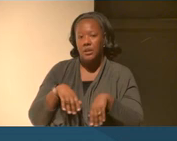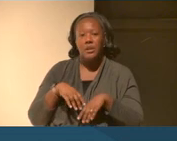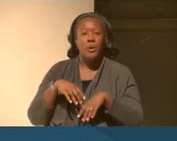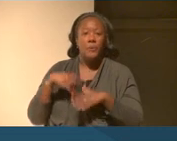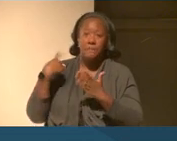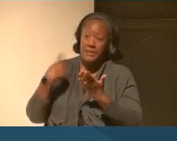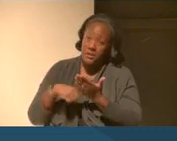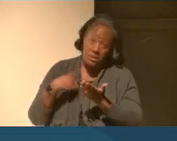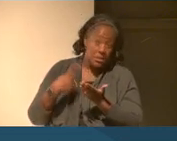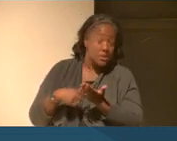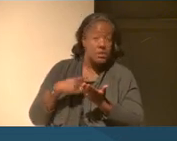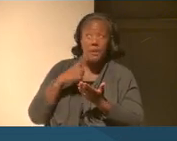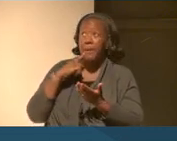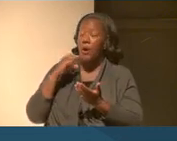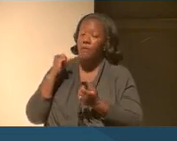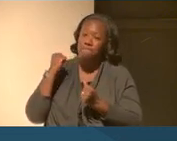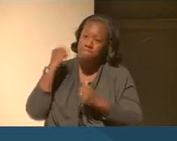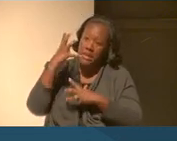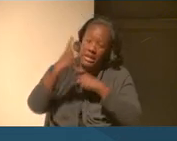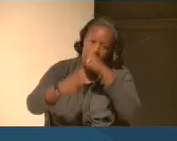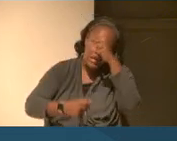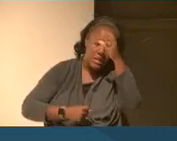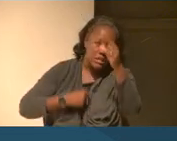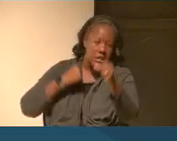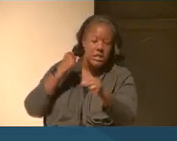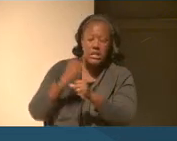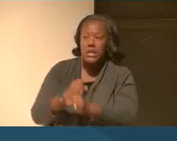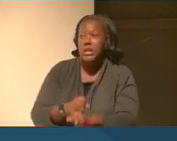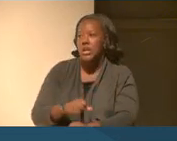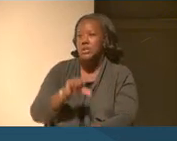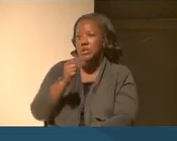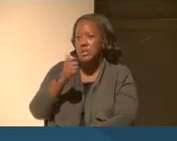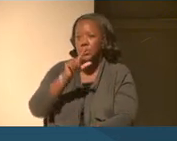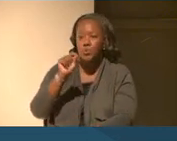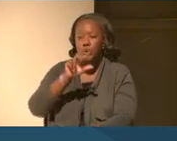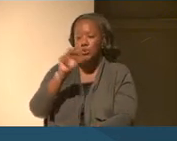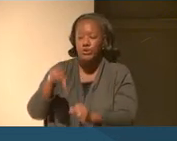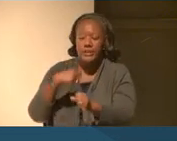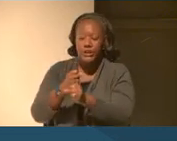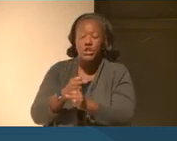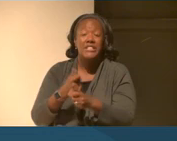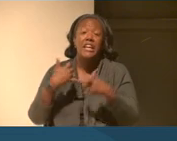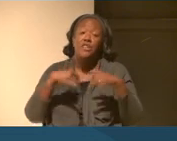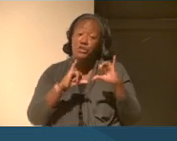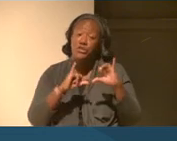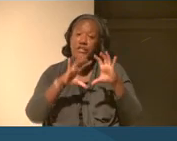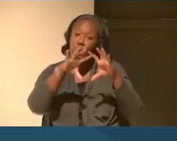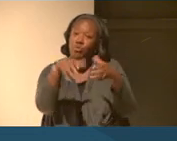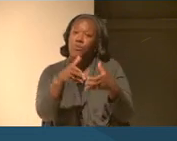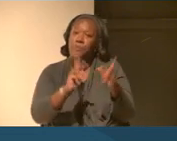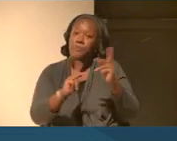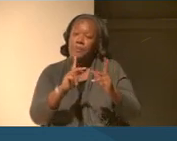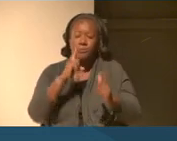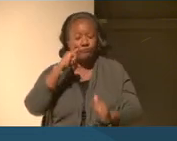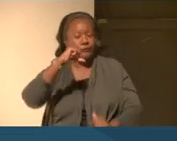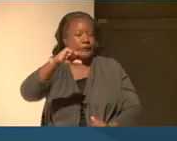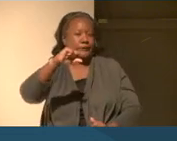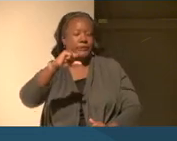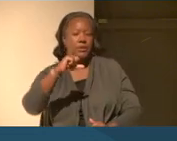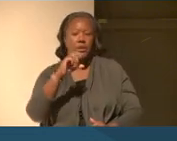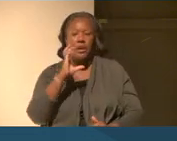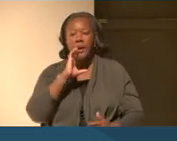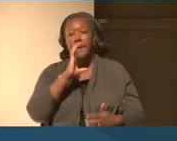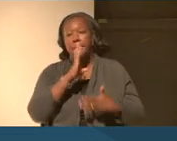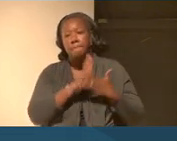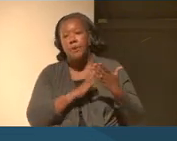change for literally decades, there is still so much resistance. Now, part of that has been due to sort